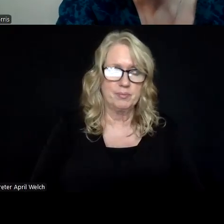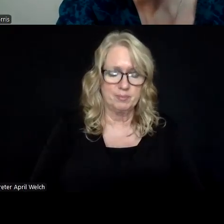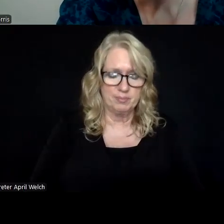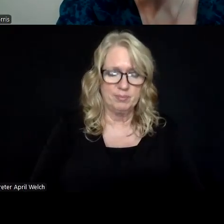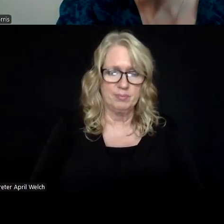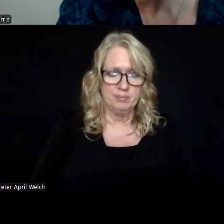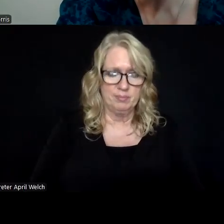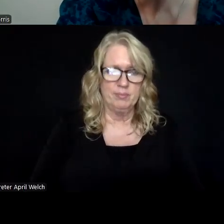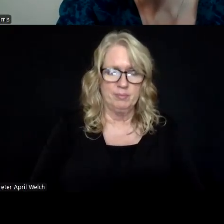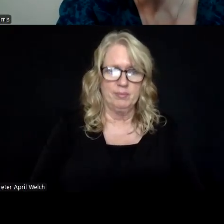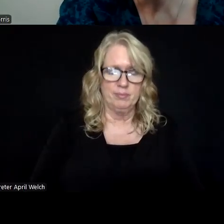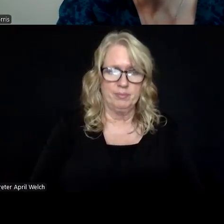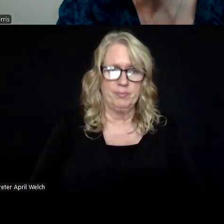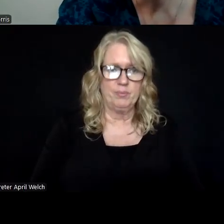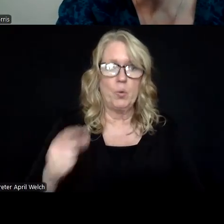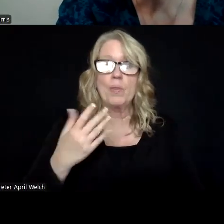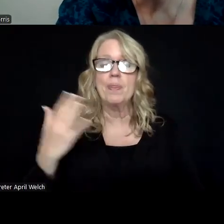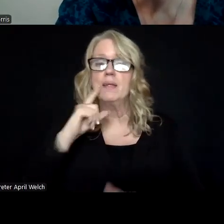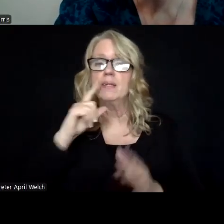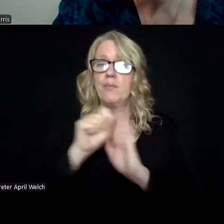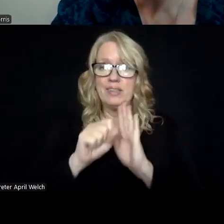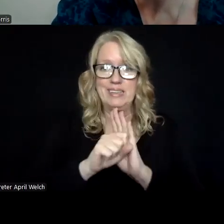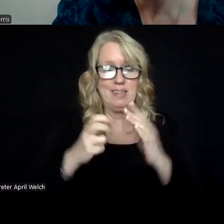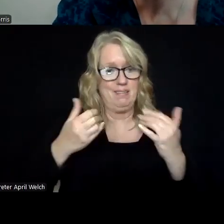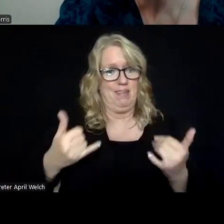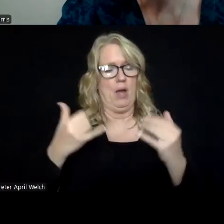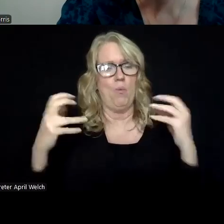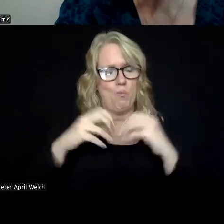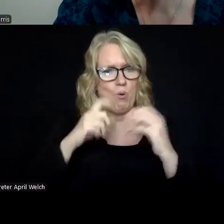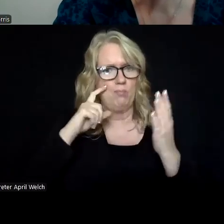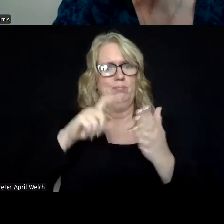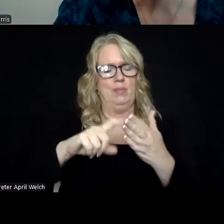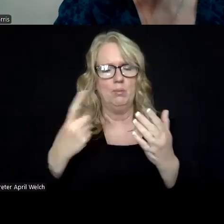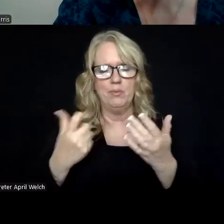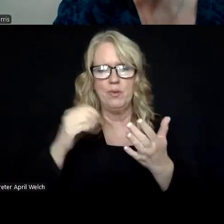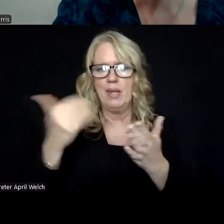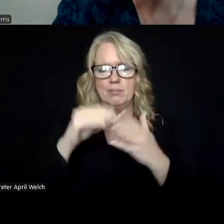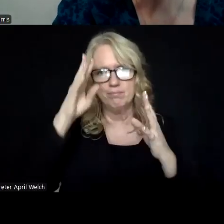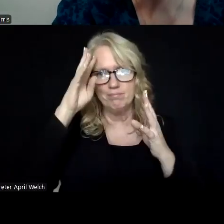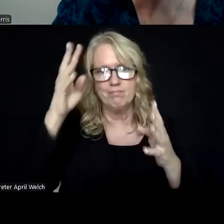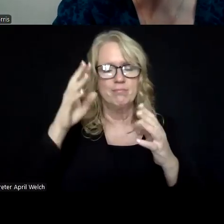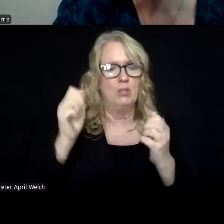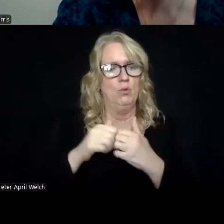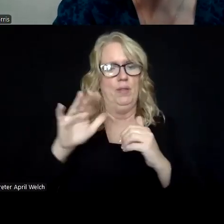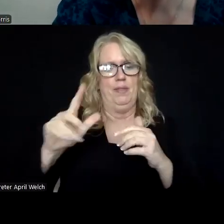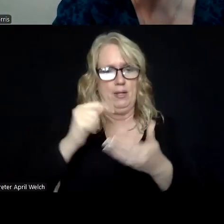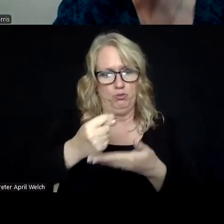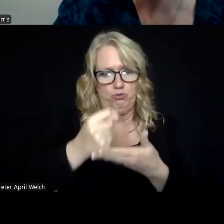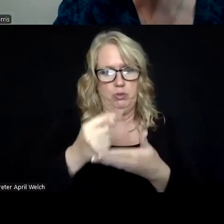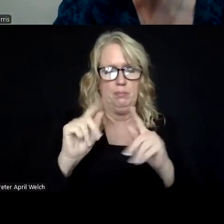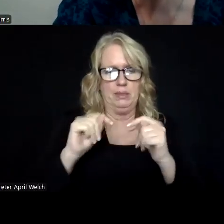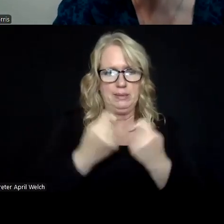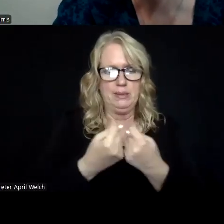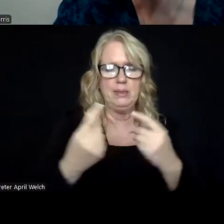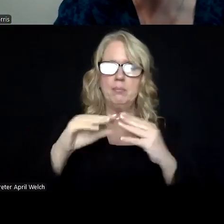So one thing that states are really starting to pay attention to is reimagining their treatment team. And one way to do that is to